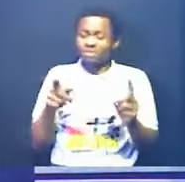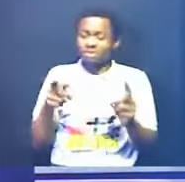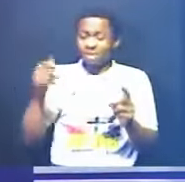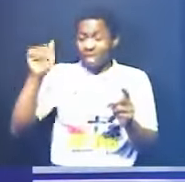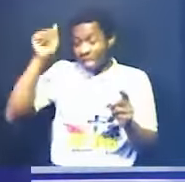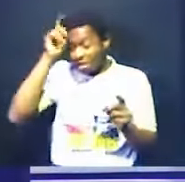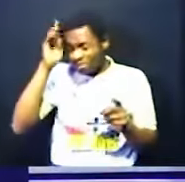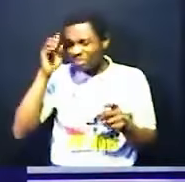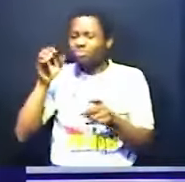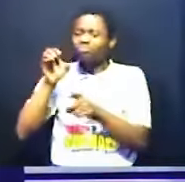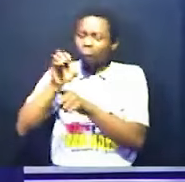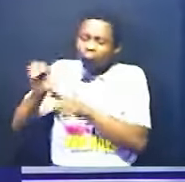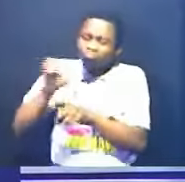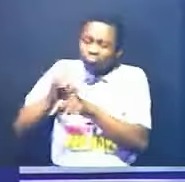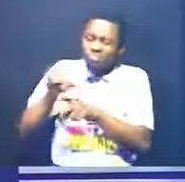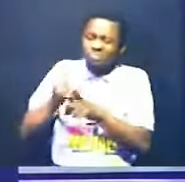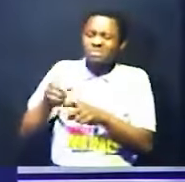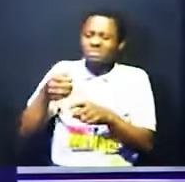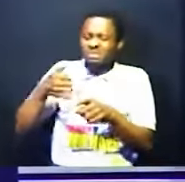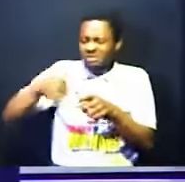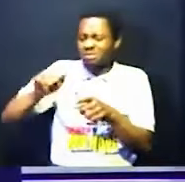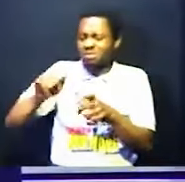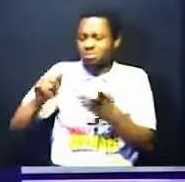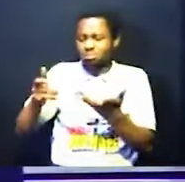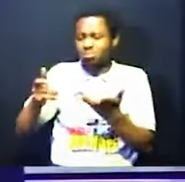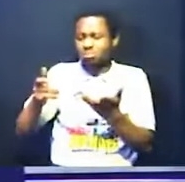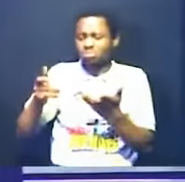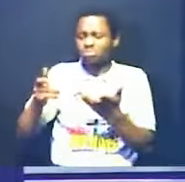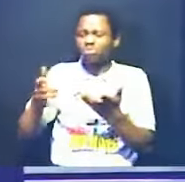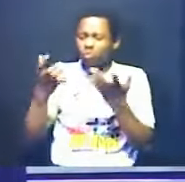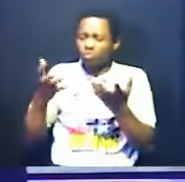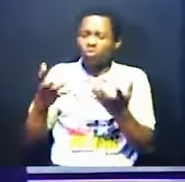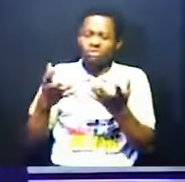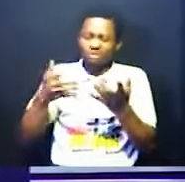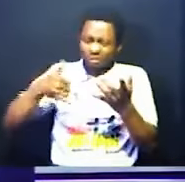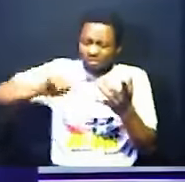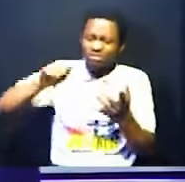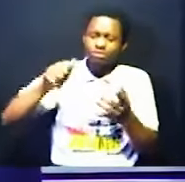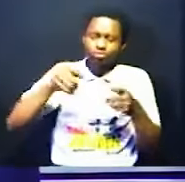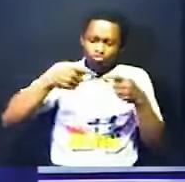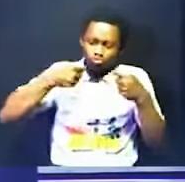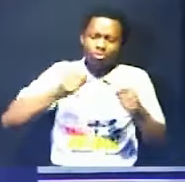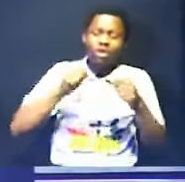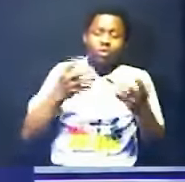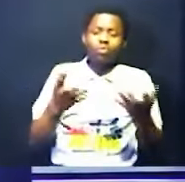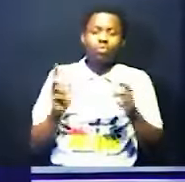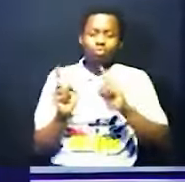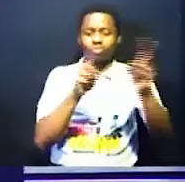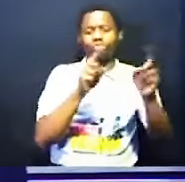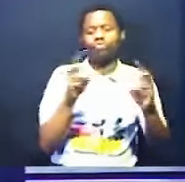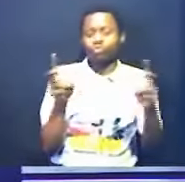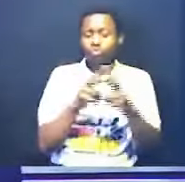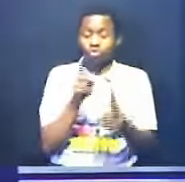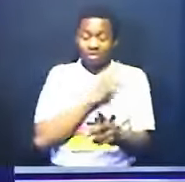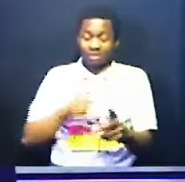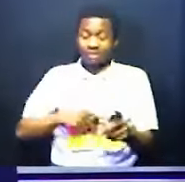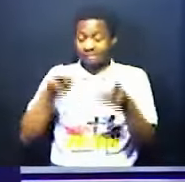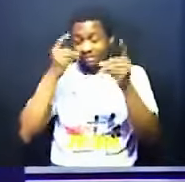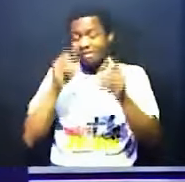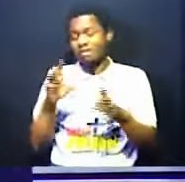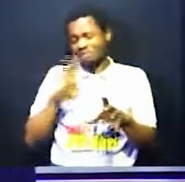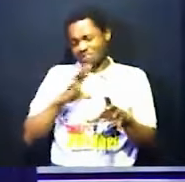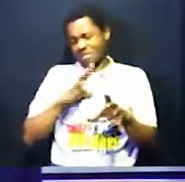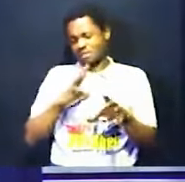to go, but gave him his blessing. Now, ohene ka kire Absalom said, "Debi, meba, emaye